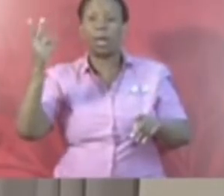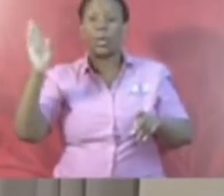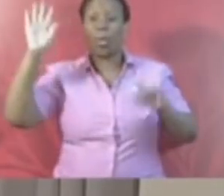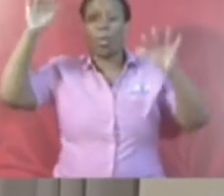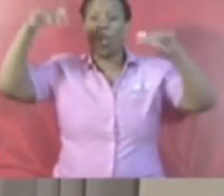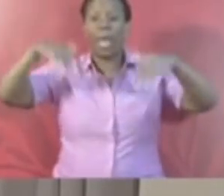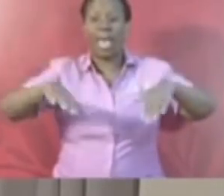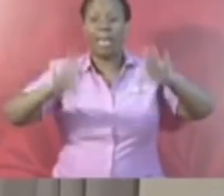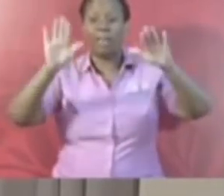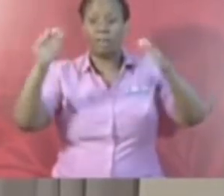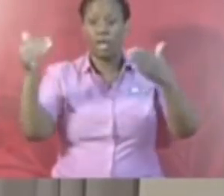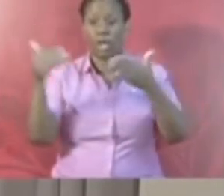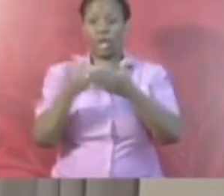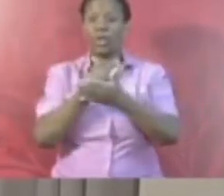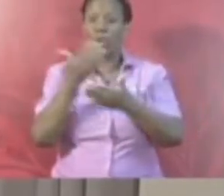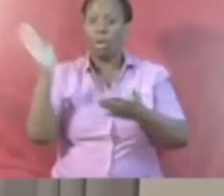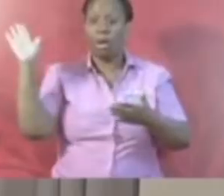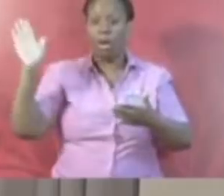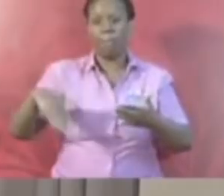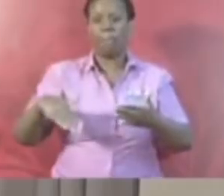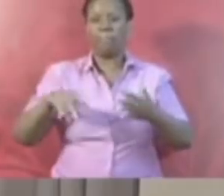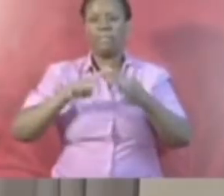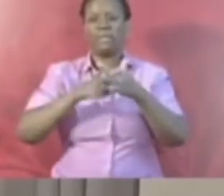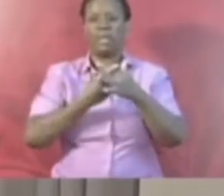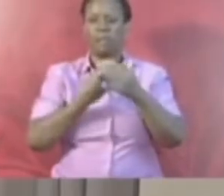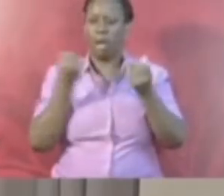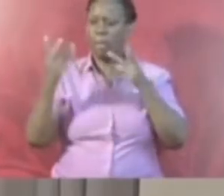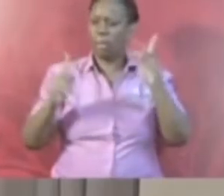there are now over 26 million cases,